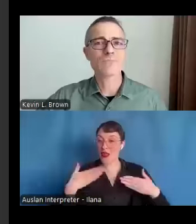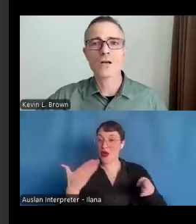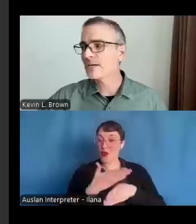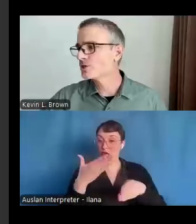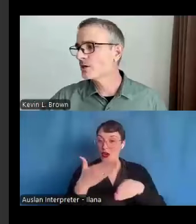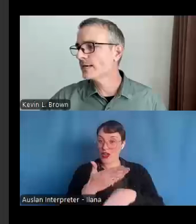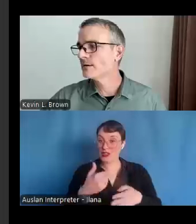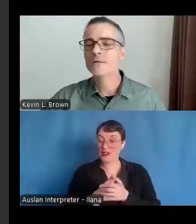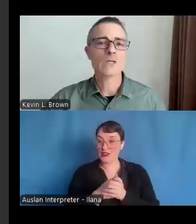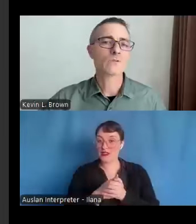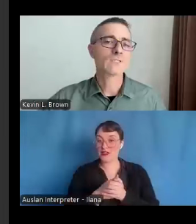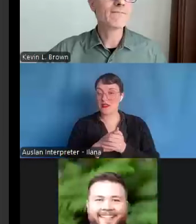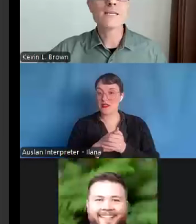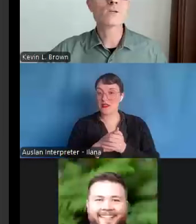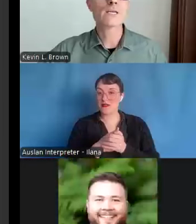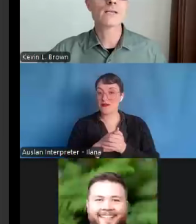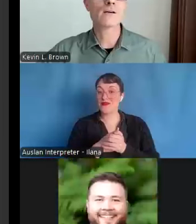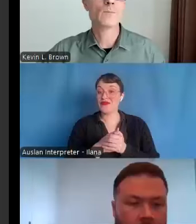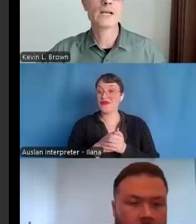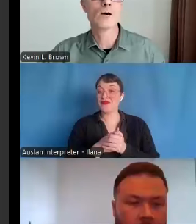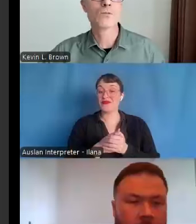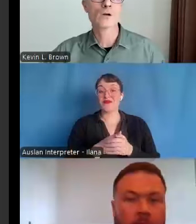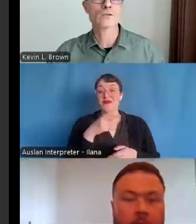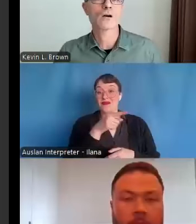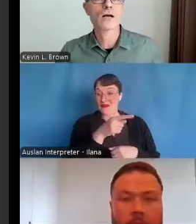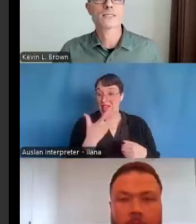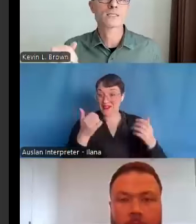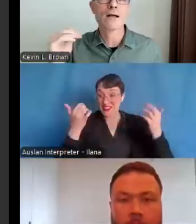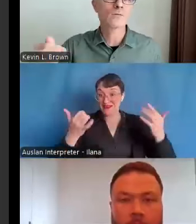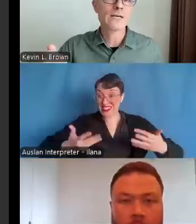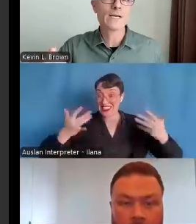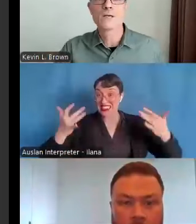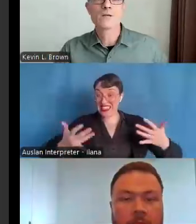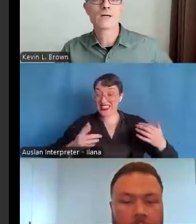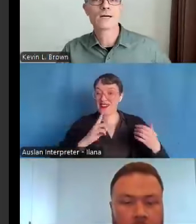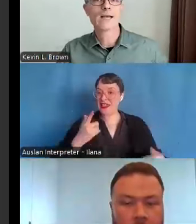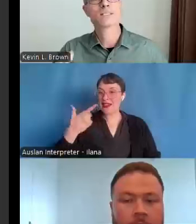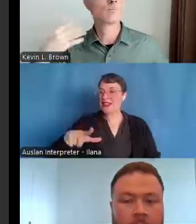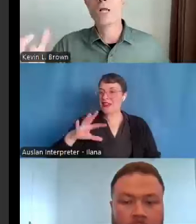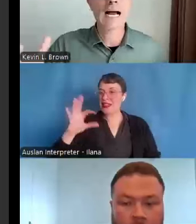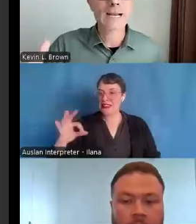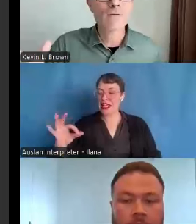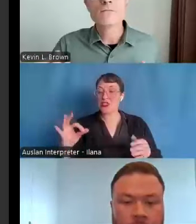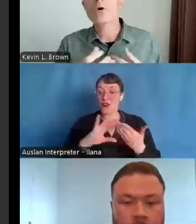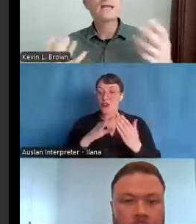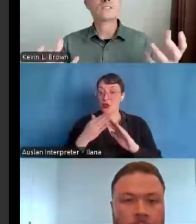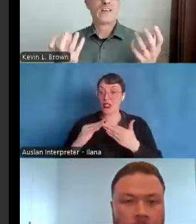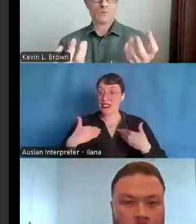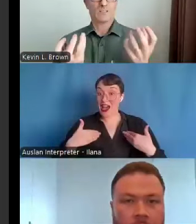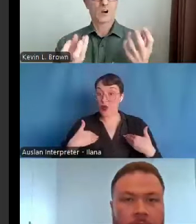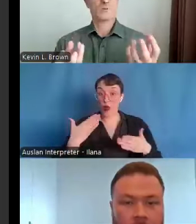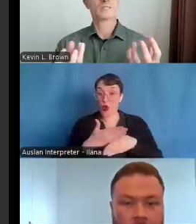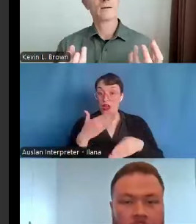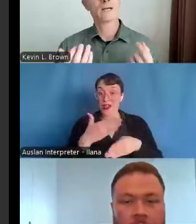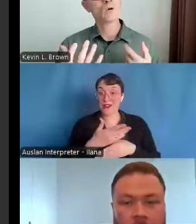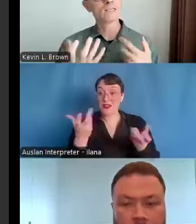data. They showed that 70% of community health workers are not salaried and supplied, right? And so that was